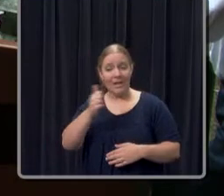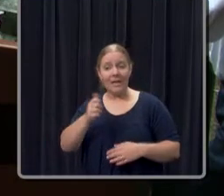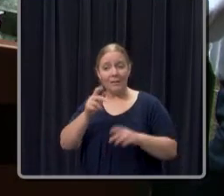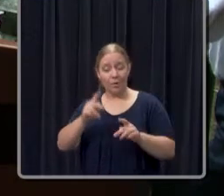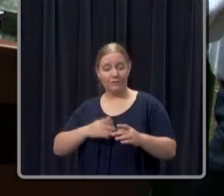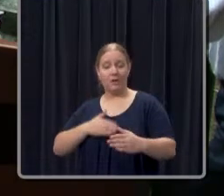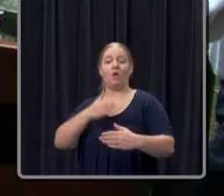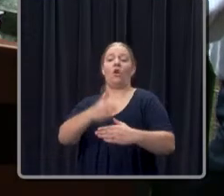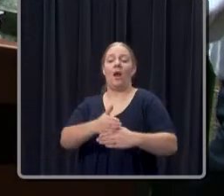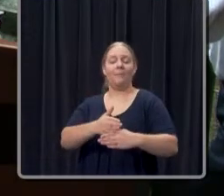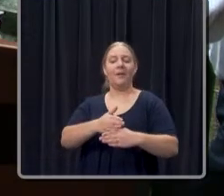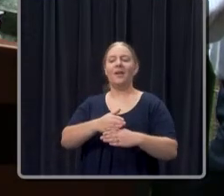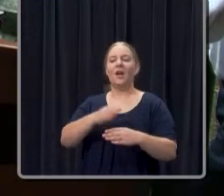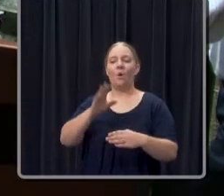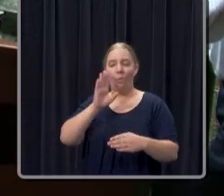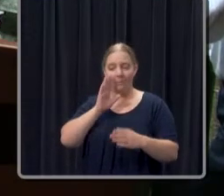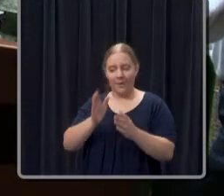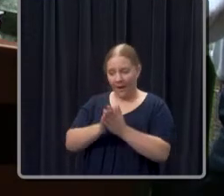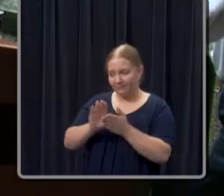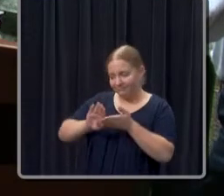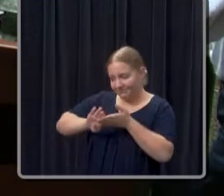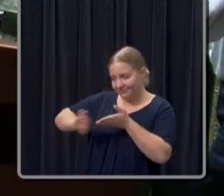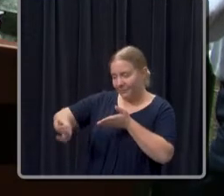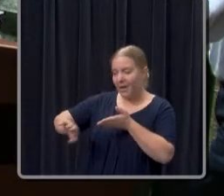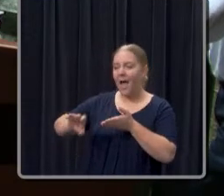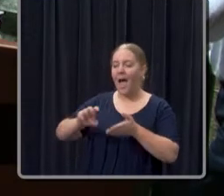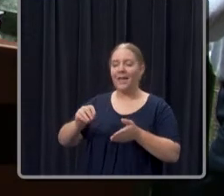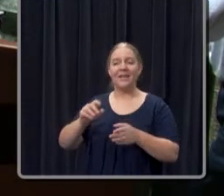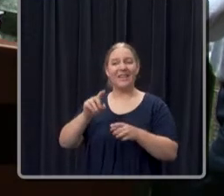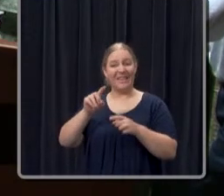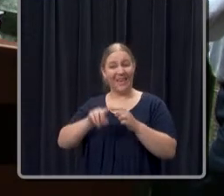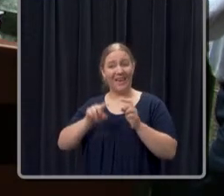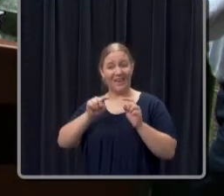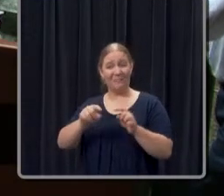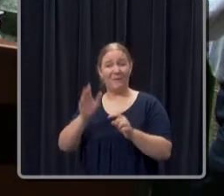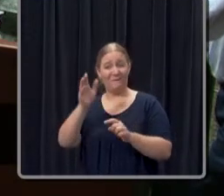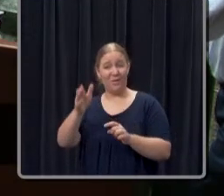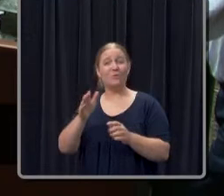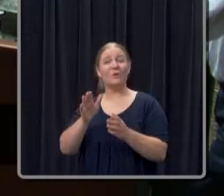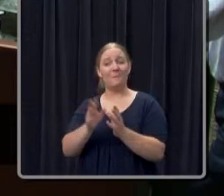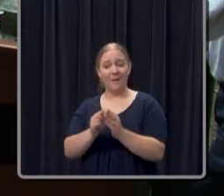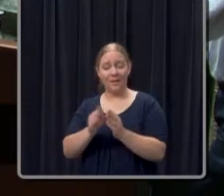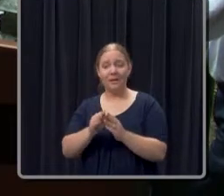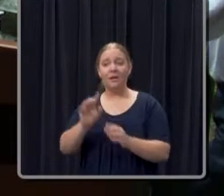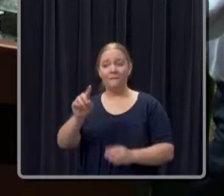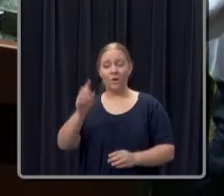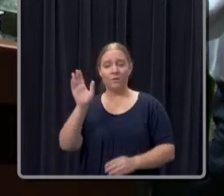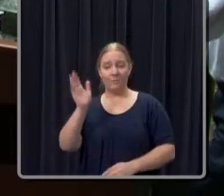opportunity to attend future meetings. Thank you. Our first speaker, Patty Lantern.